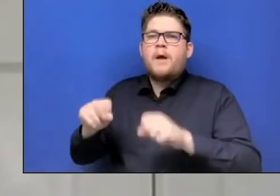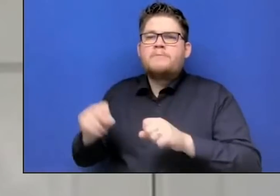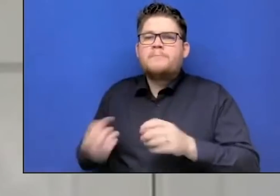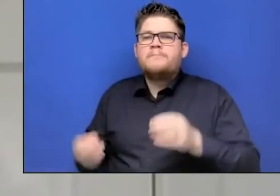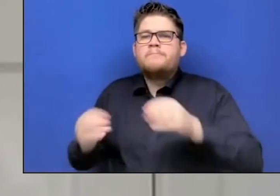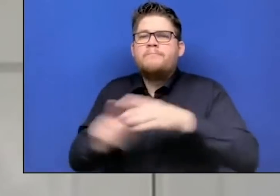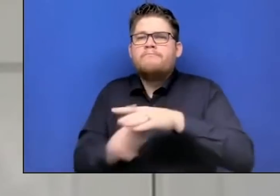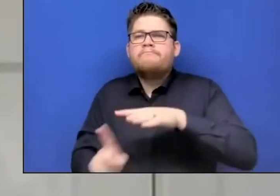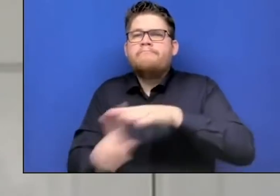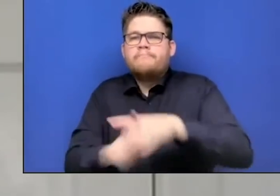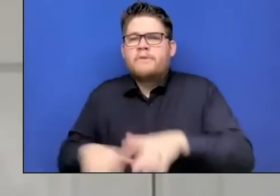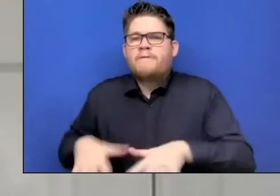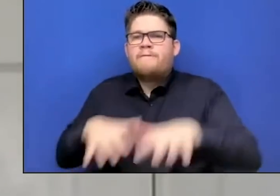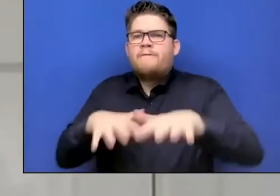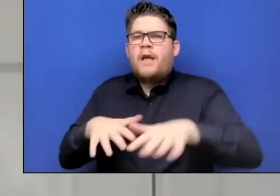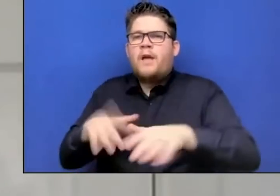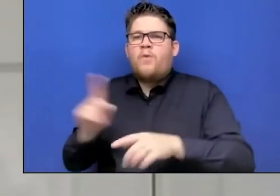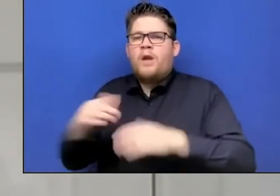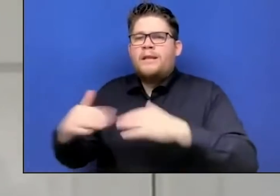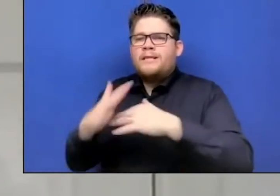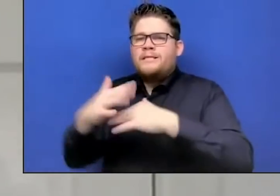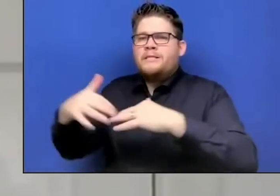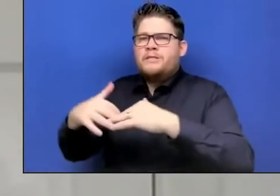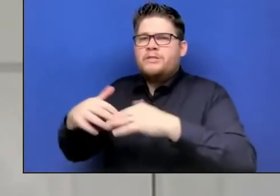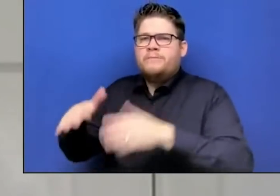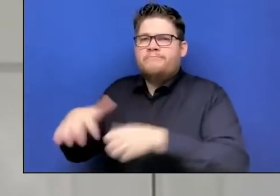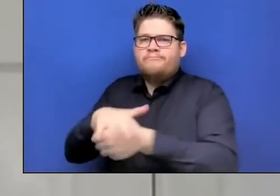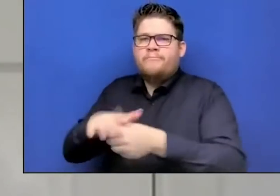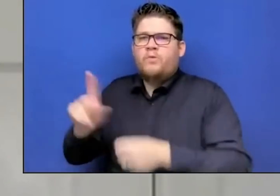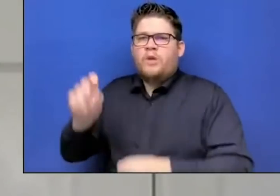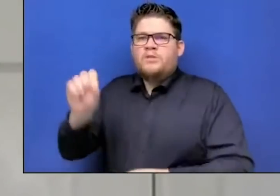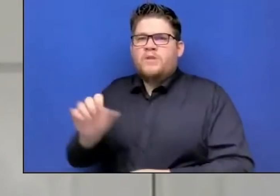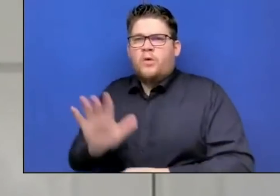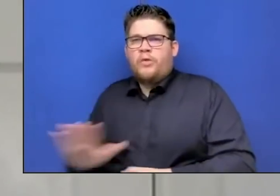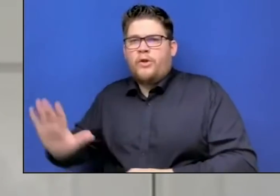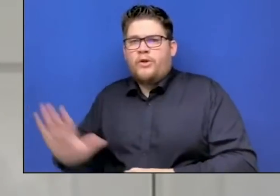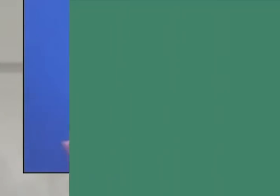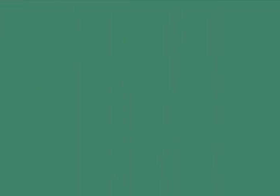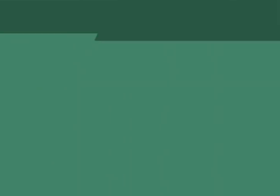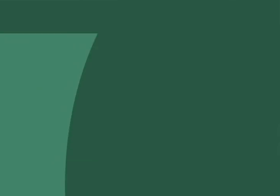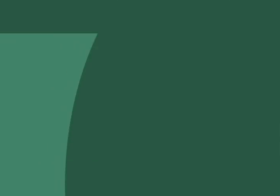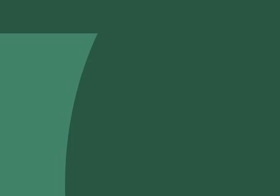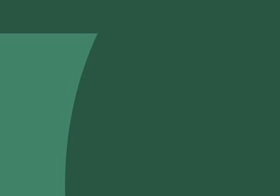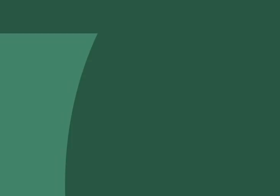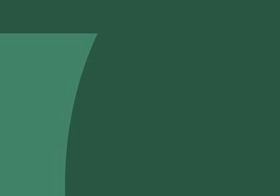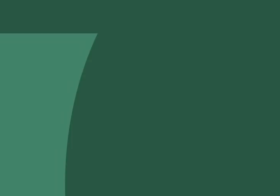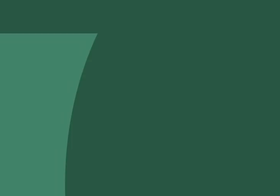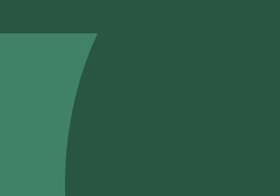persisting through the South Coast and into the South Interior through this week as well.